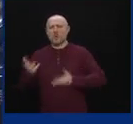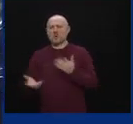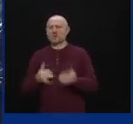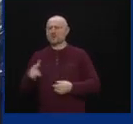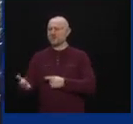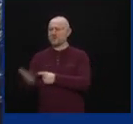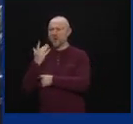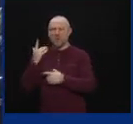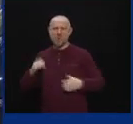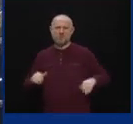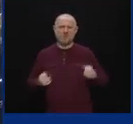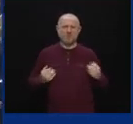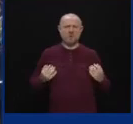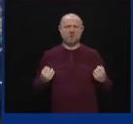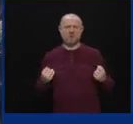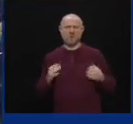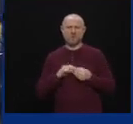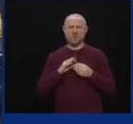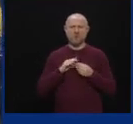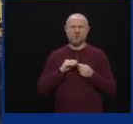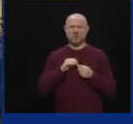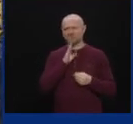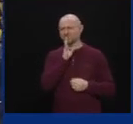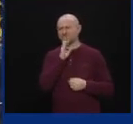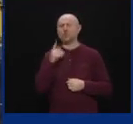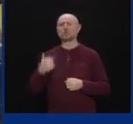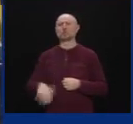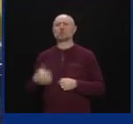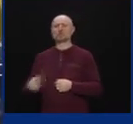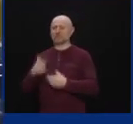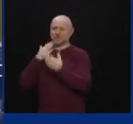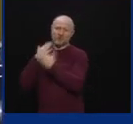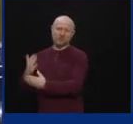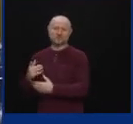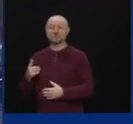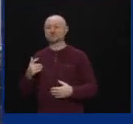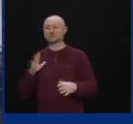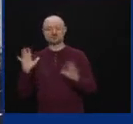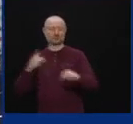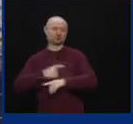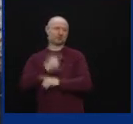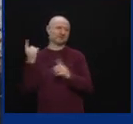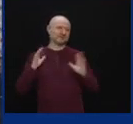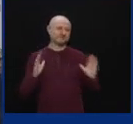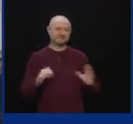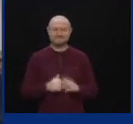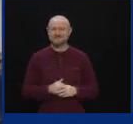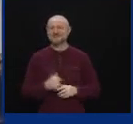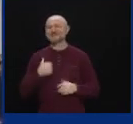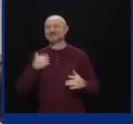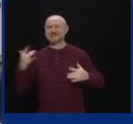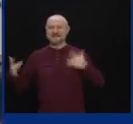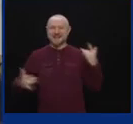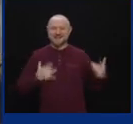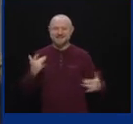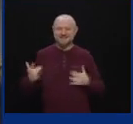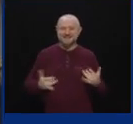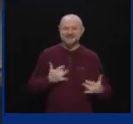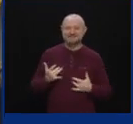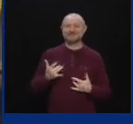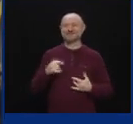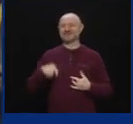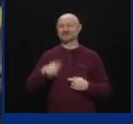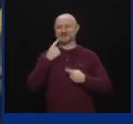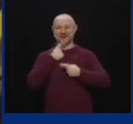So thank you. Thank you. What a fabulous day to be here. I am so excited about this